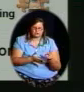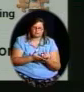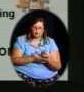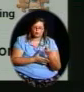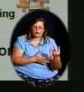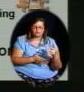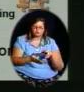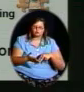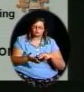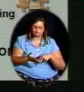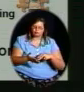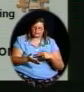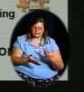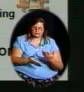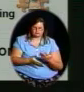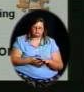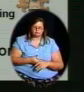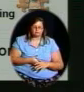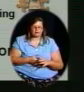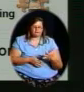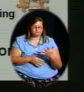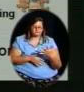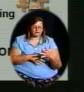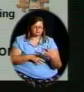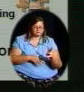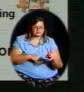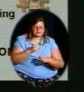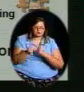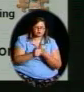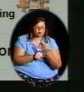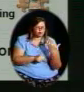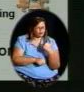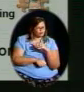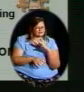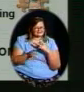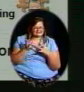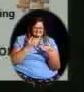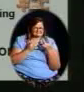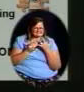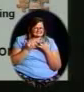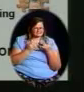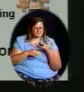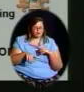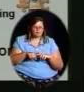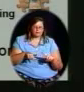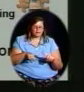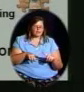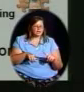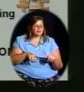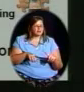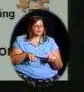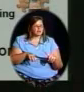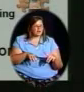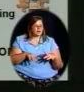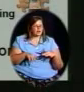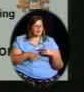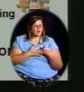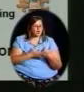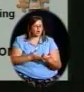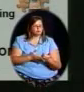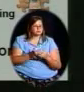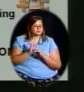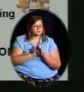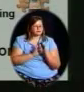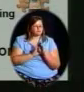data that 5-6 years ago wasn't very good. And that data drove us to develop an action plan